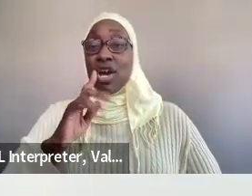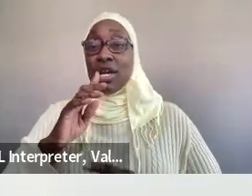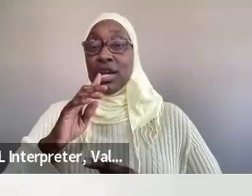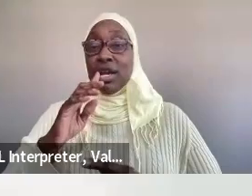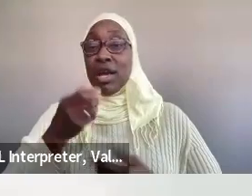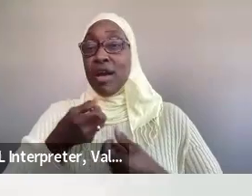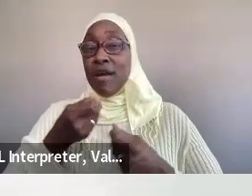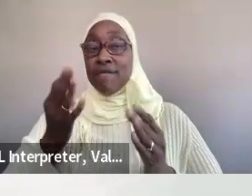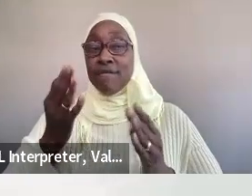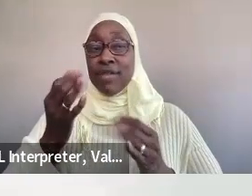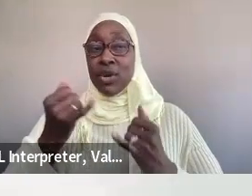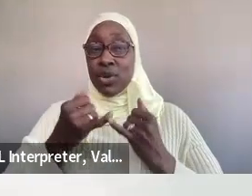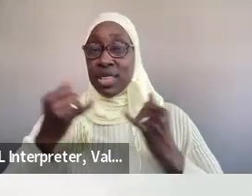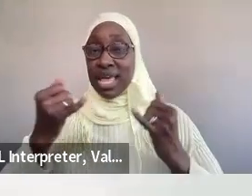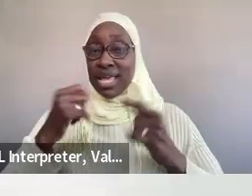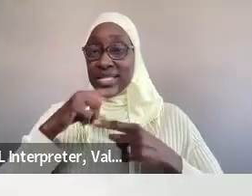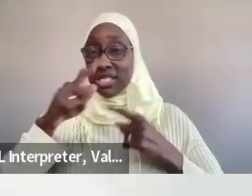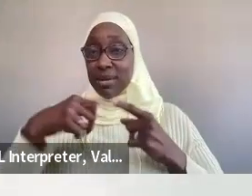Okay, I'm covered up.